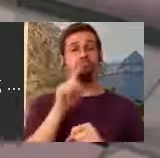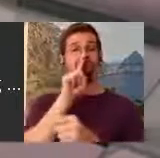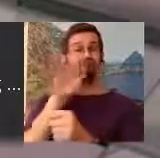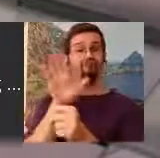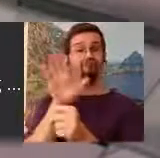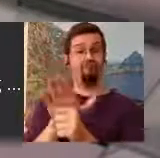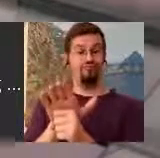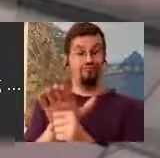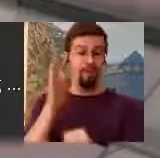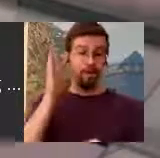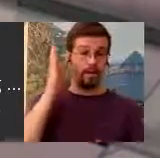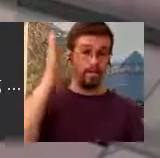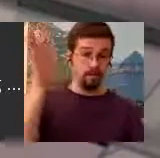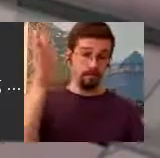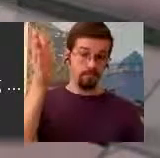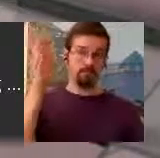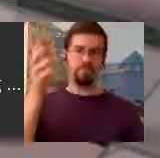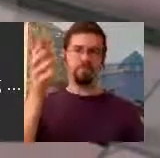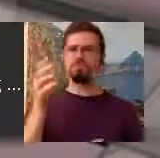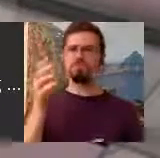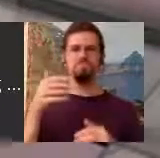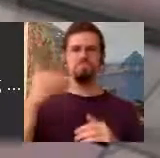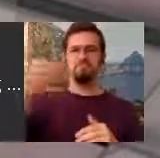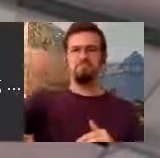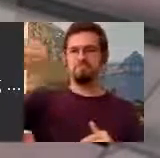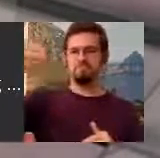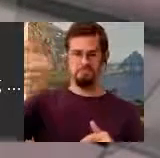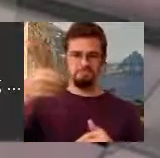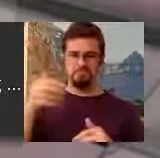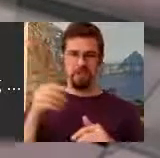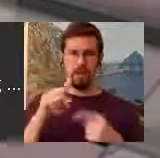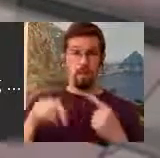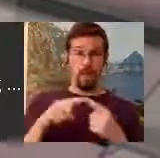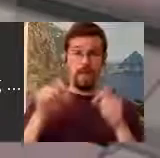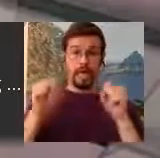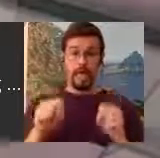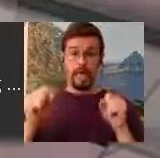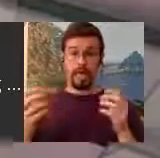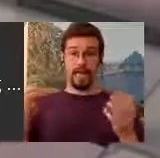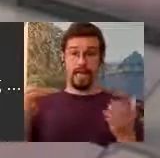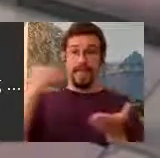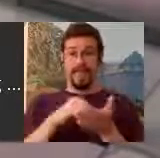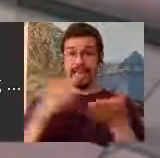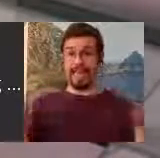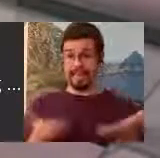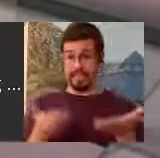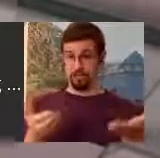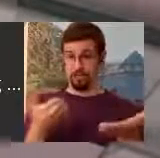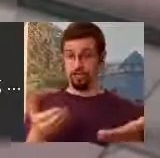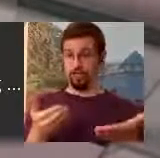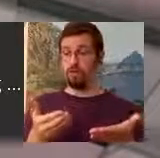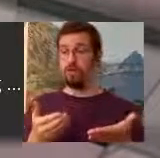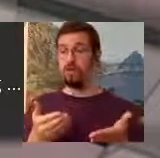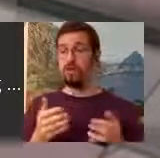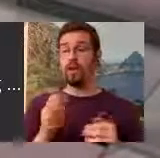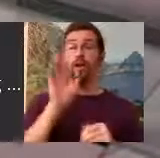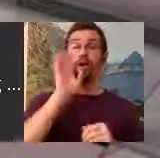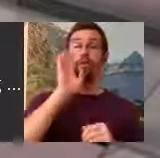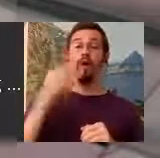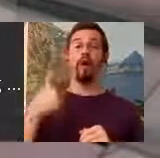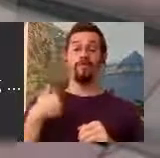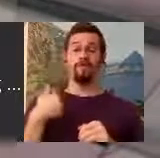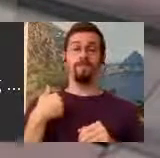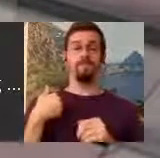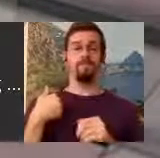that in the future, as soon as we all can get together again on Google Hangouts, we'll do a special